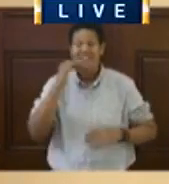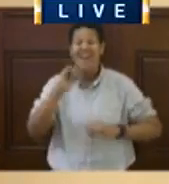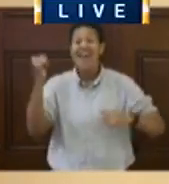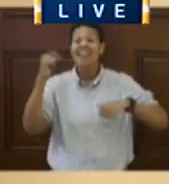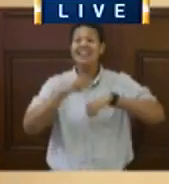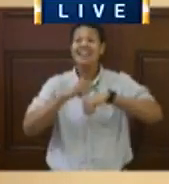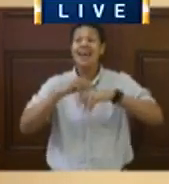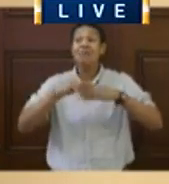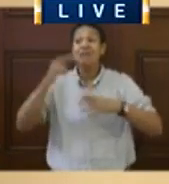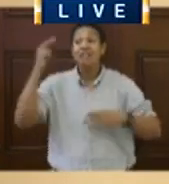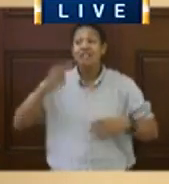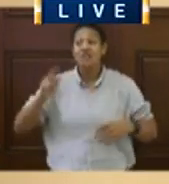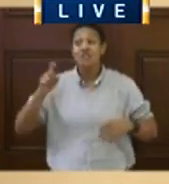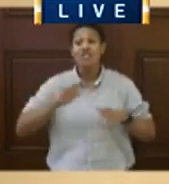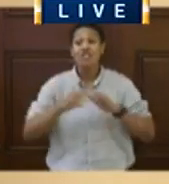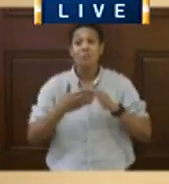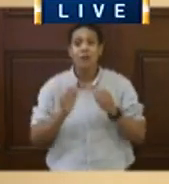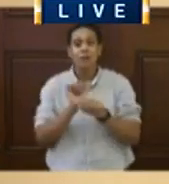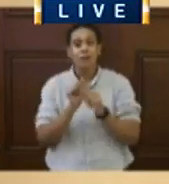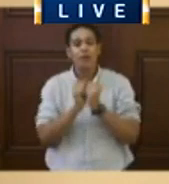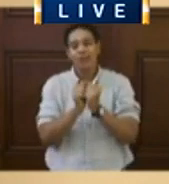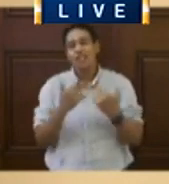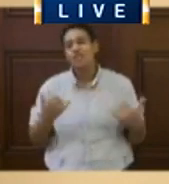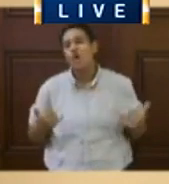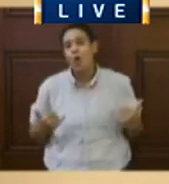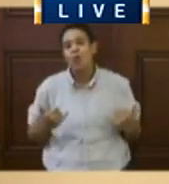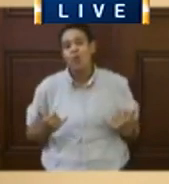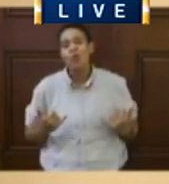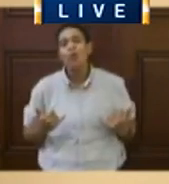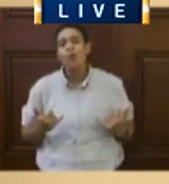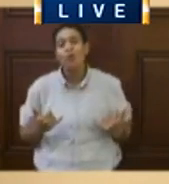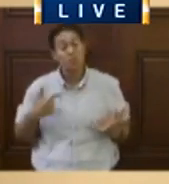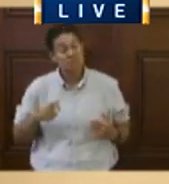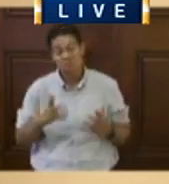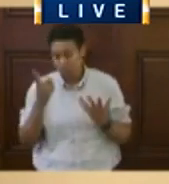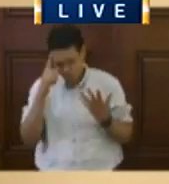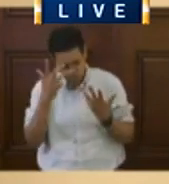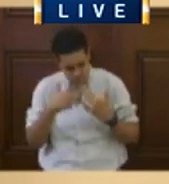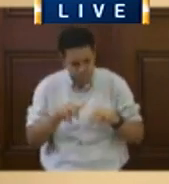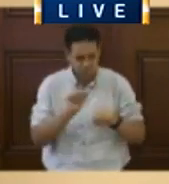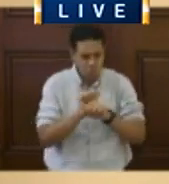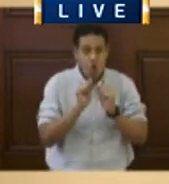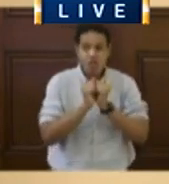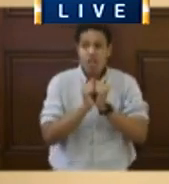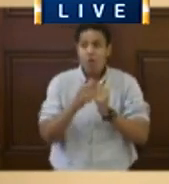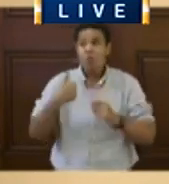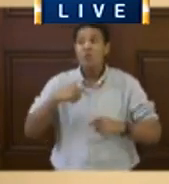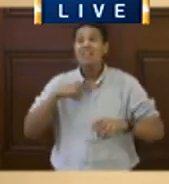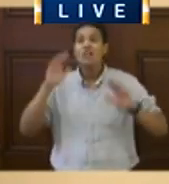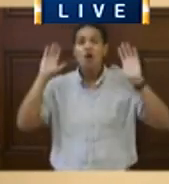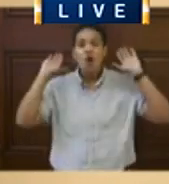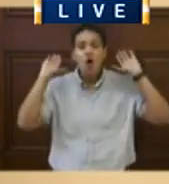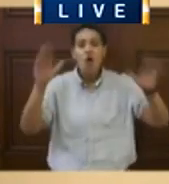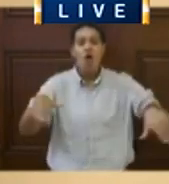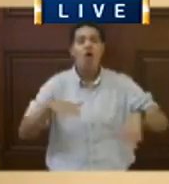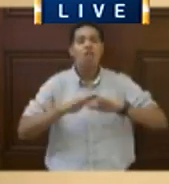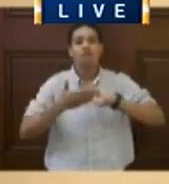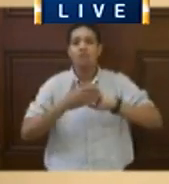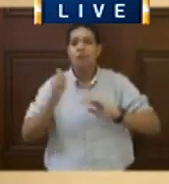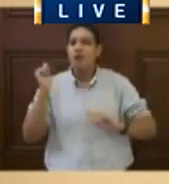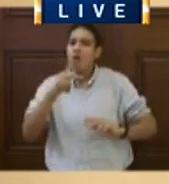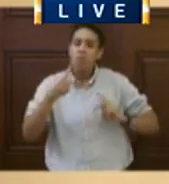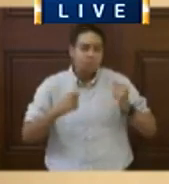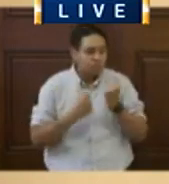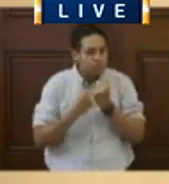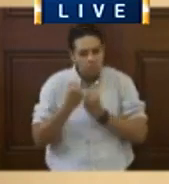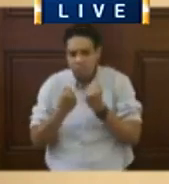to come together is now. And we really need that all of Jamaica, whole of Jamaica approach, all hands on deck approach at this